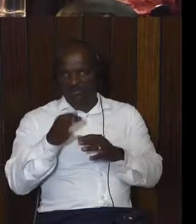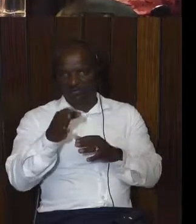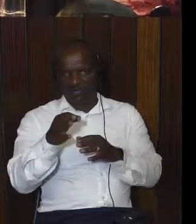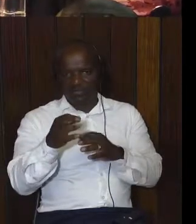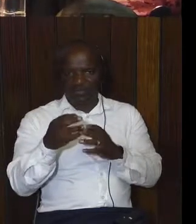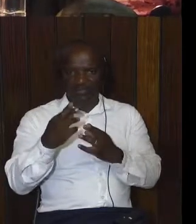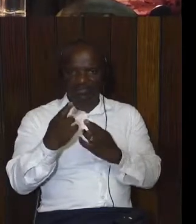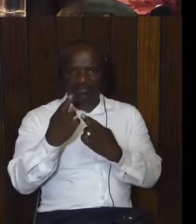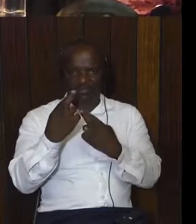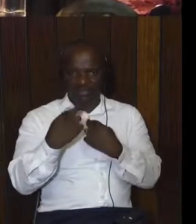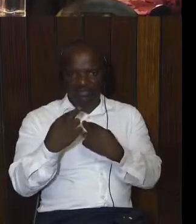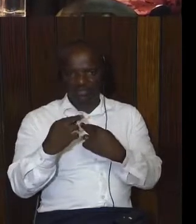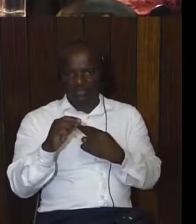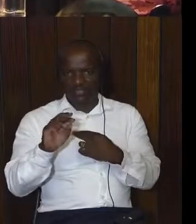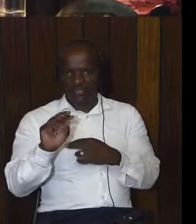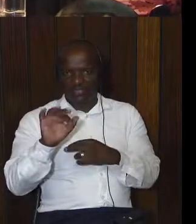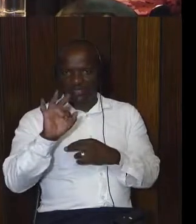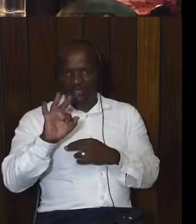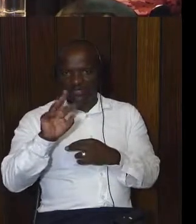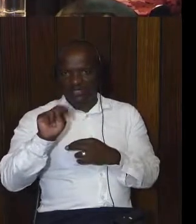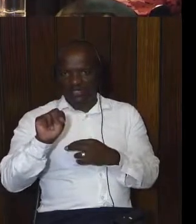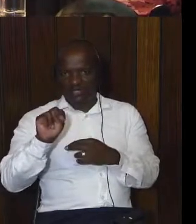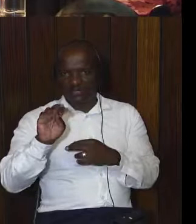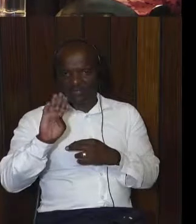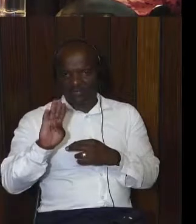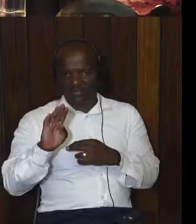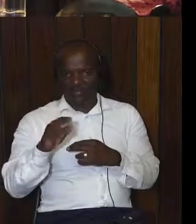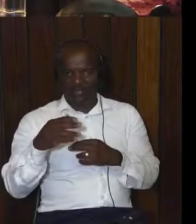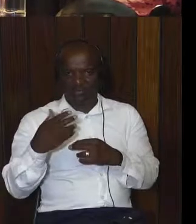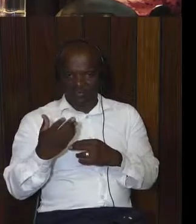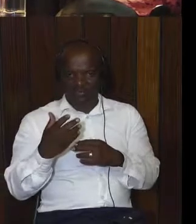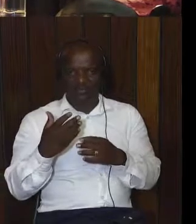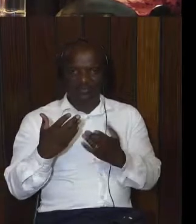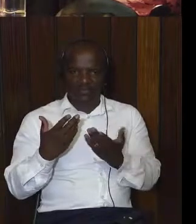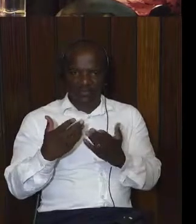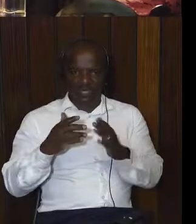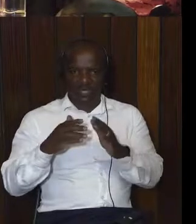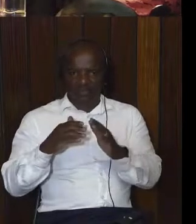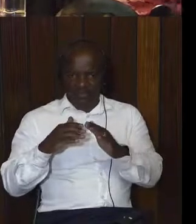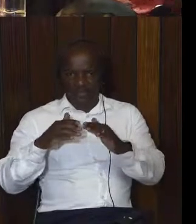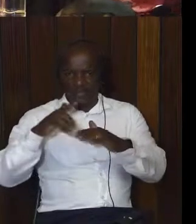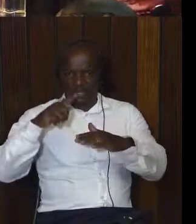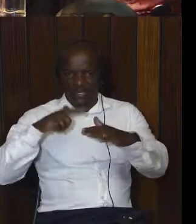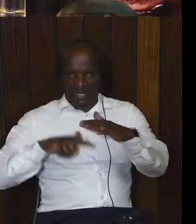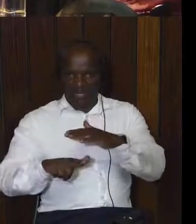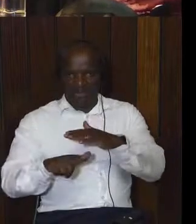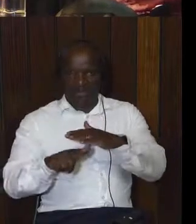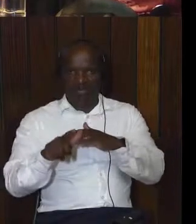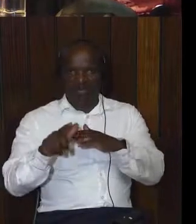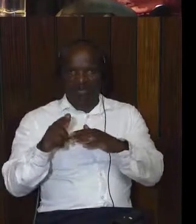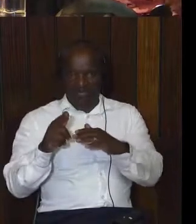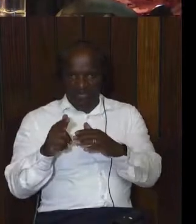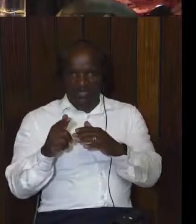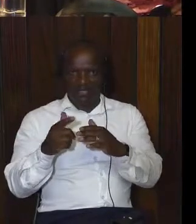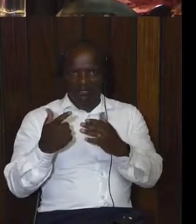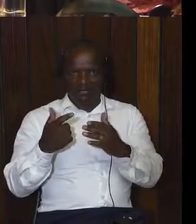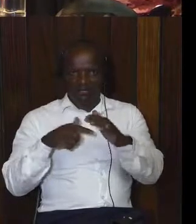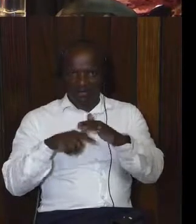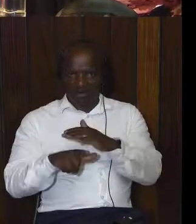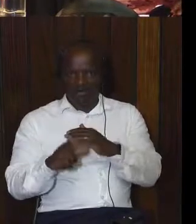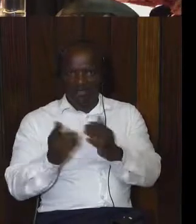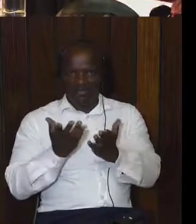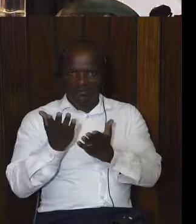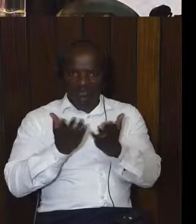FNB was requested to present the proposed interventions to address the underperformance or non-delivery in the